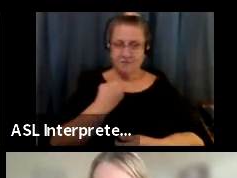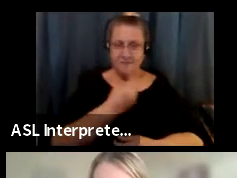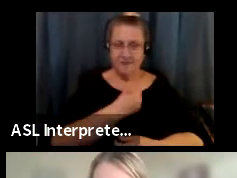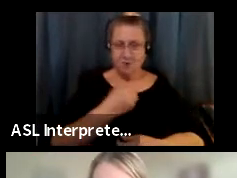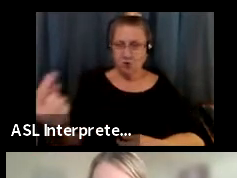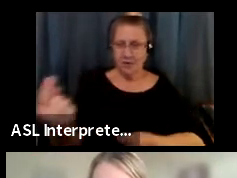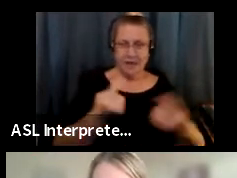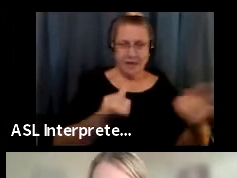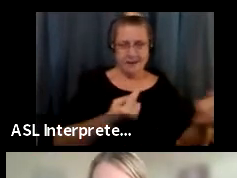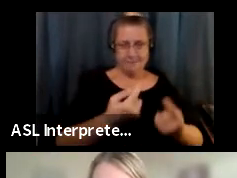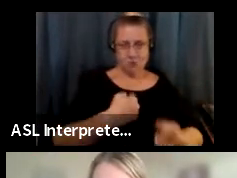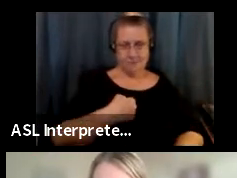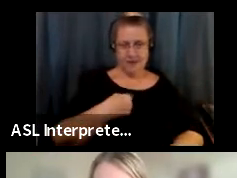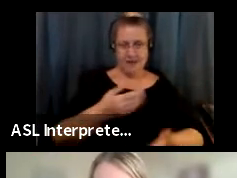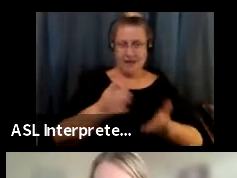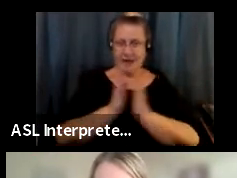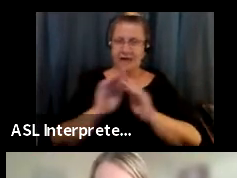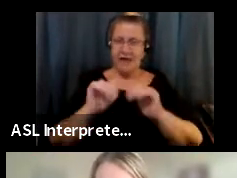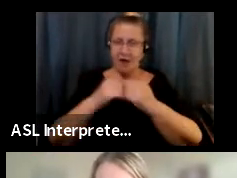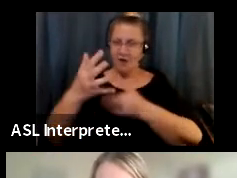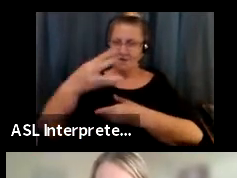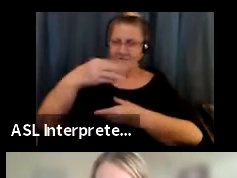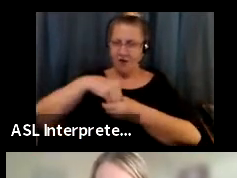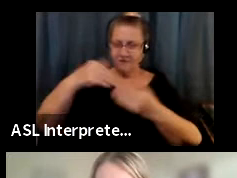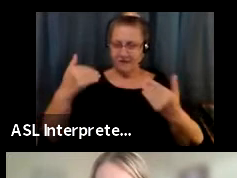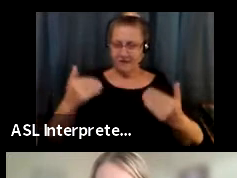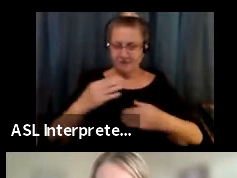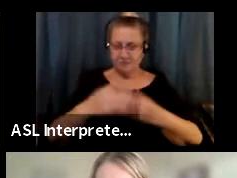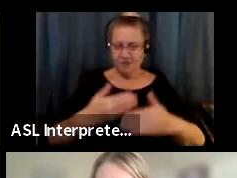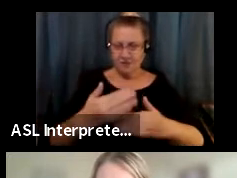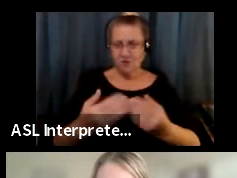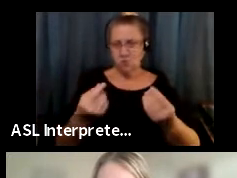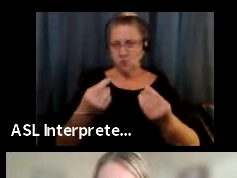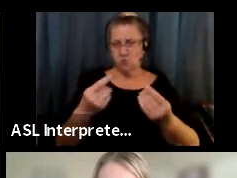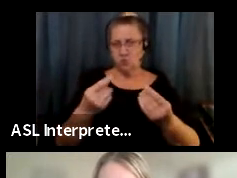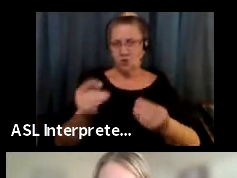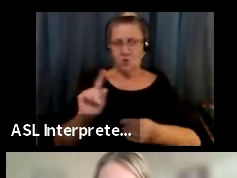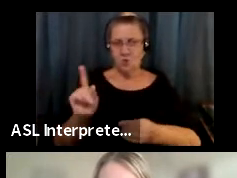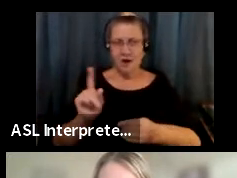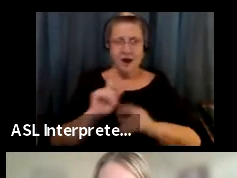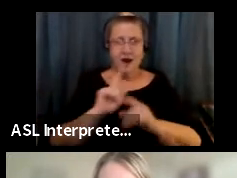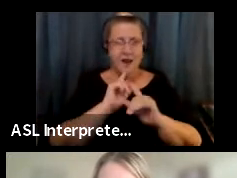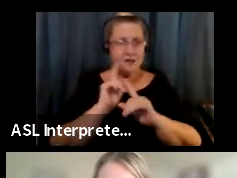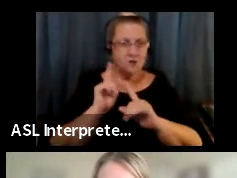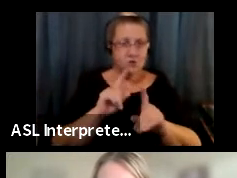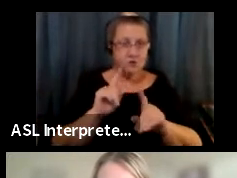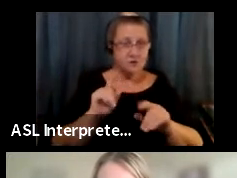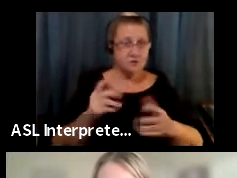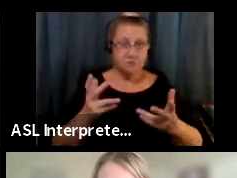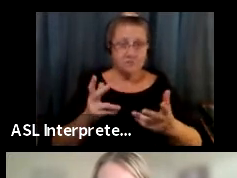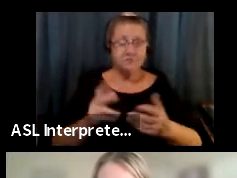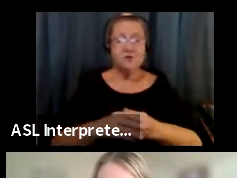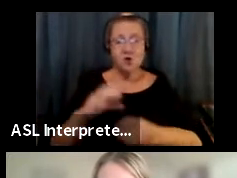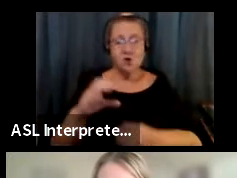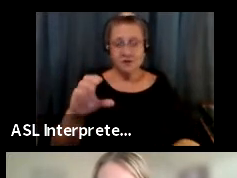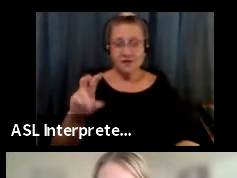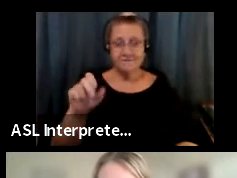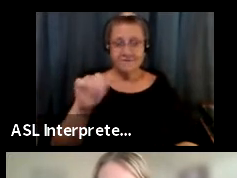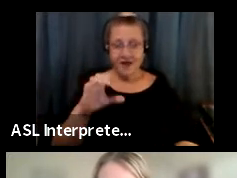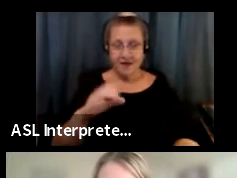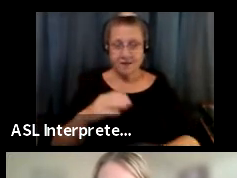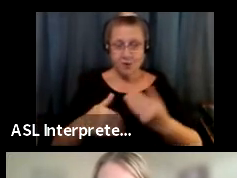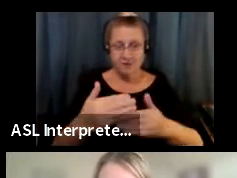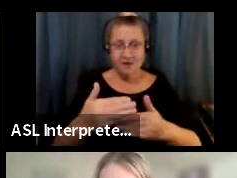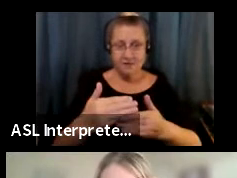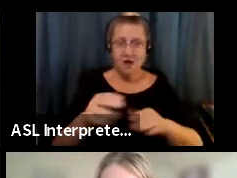ask how to get involved in this process and where they could go to get answers. So the CVAC process, it certainly pulled the